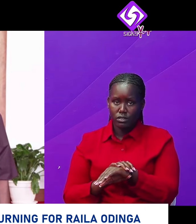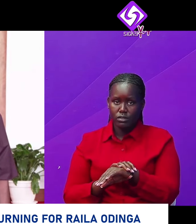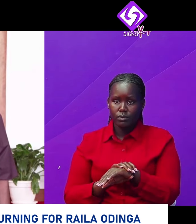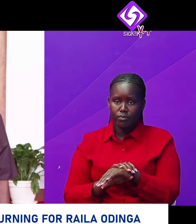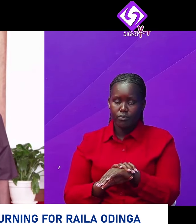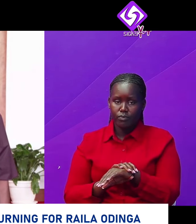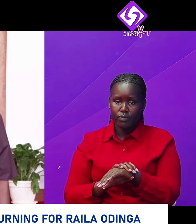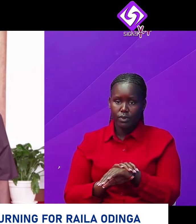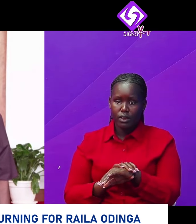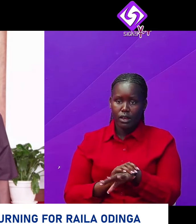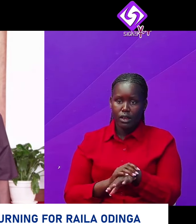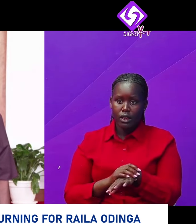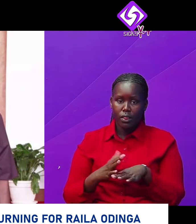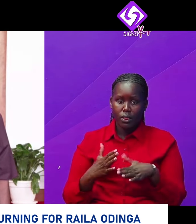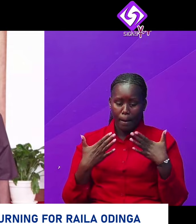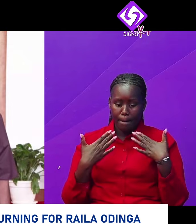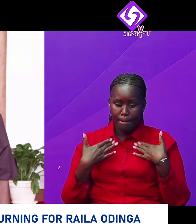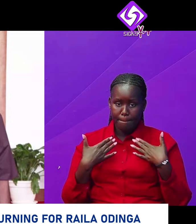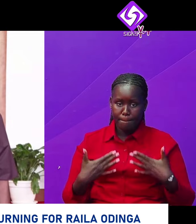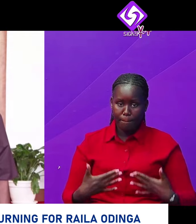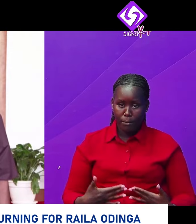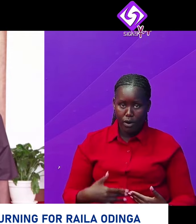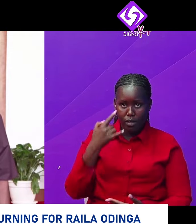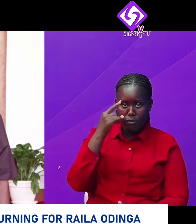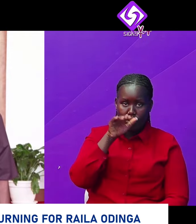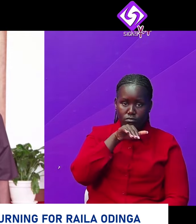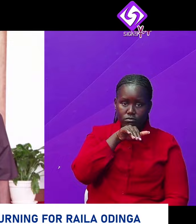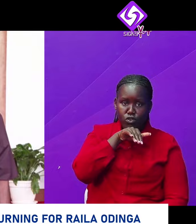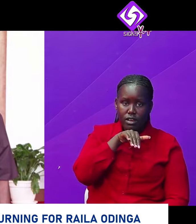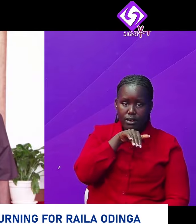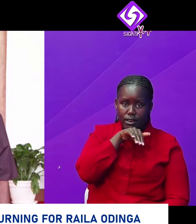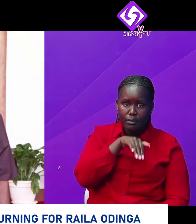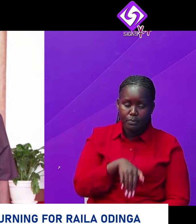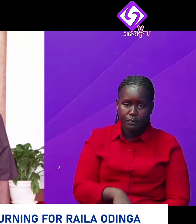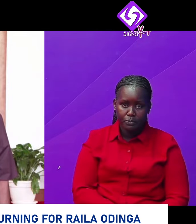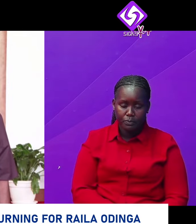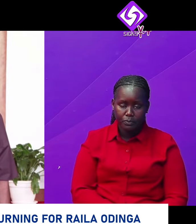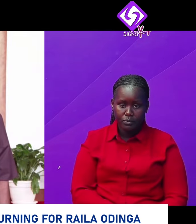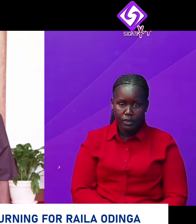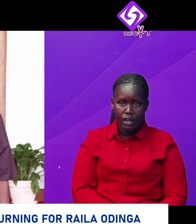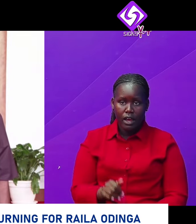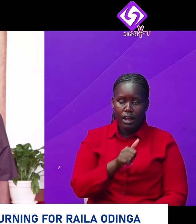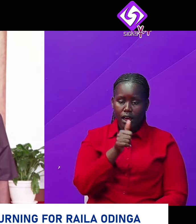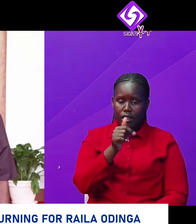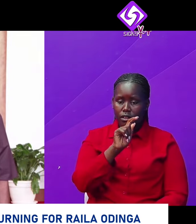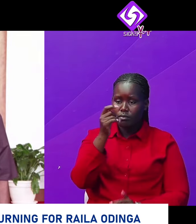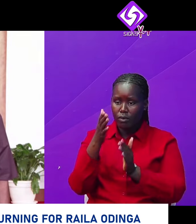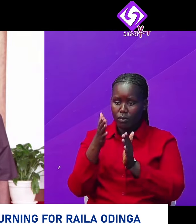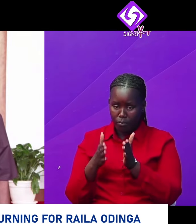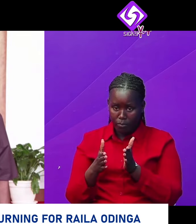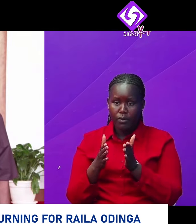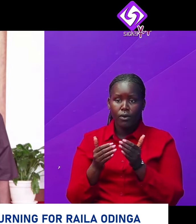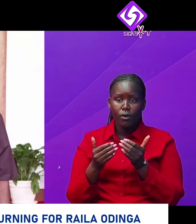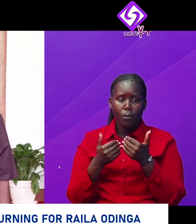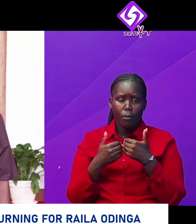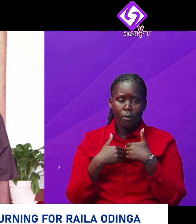the remains of the Honorable Raila Odinga. Fellow patriots, we have lost a